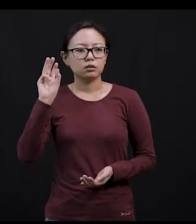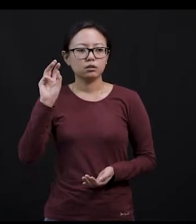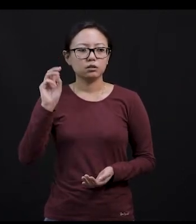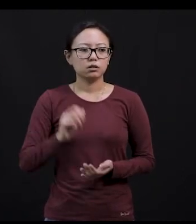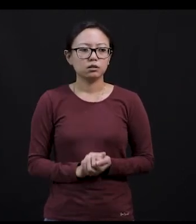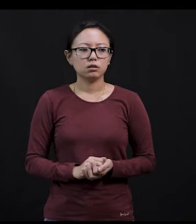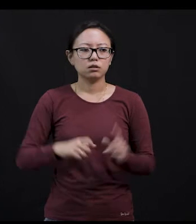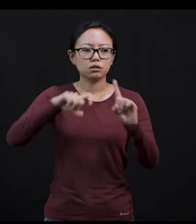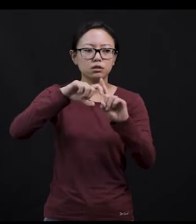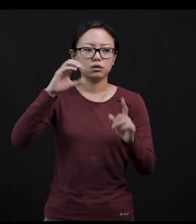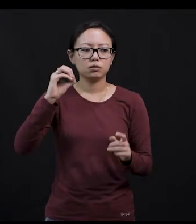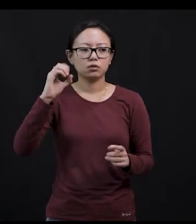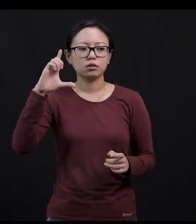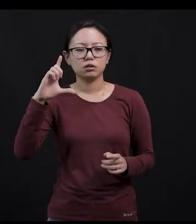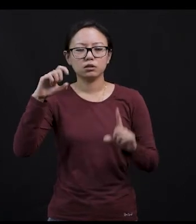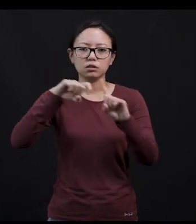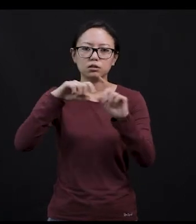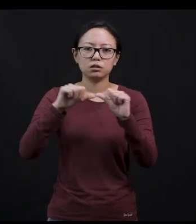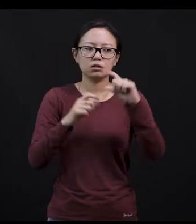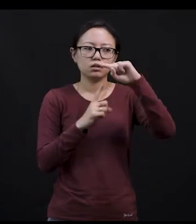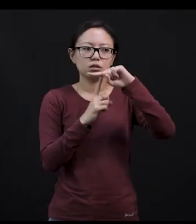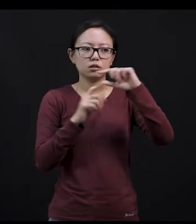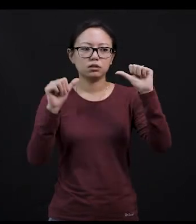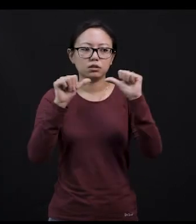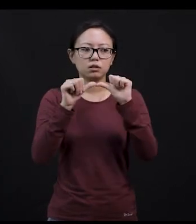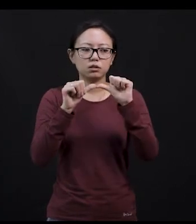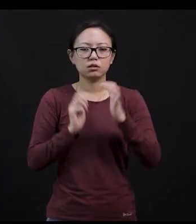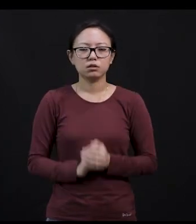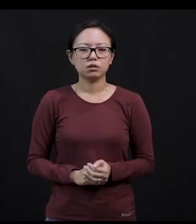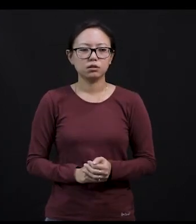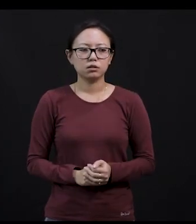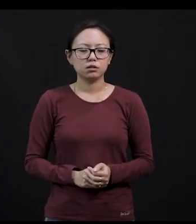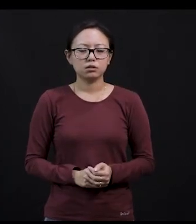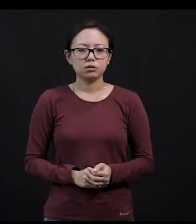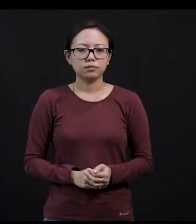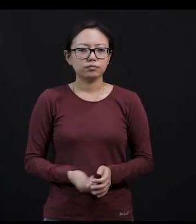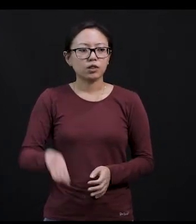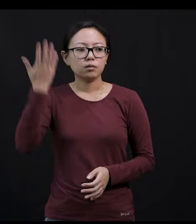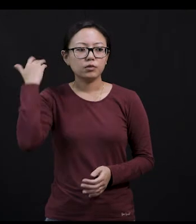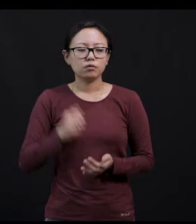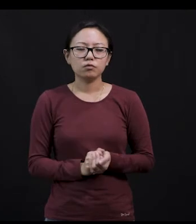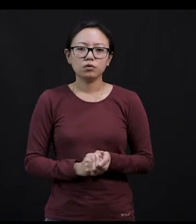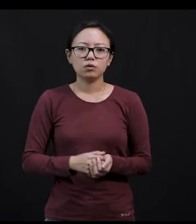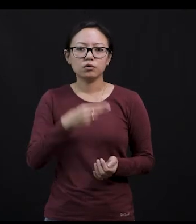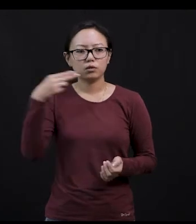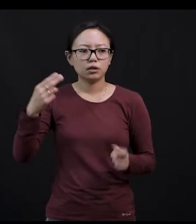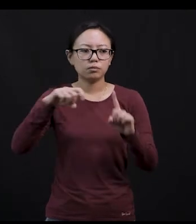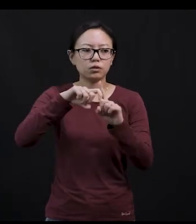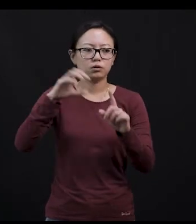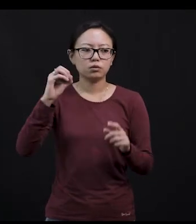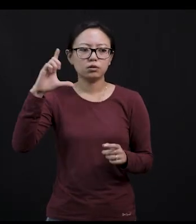call it Kolkata. So this is not the Taj Mahal. This is the Kolkata city with its crowd and with its